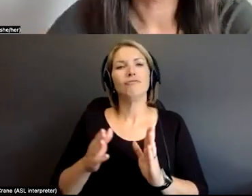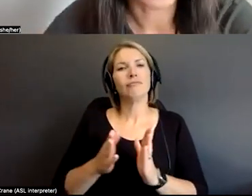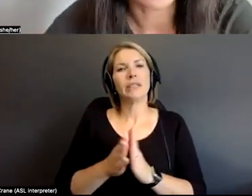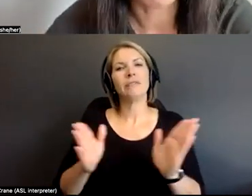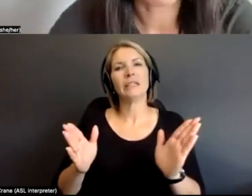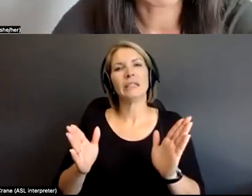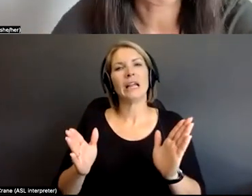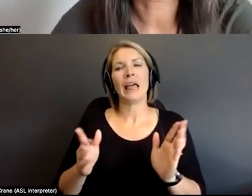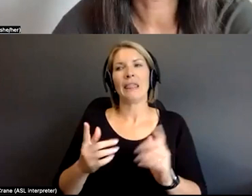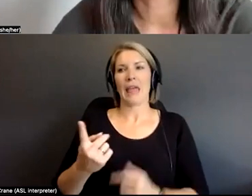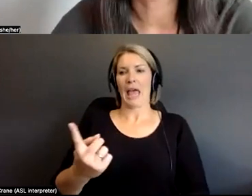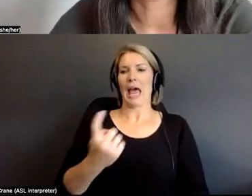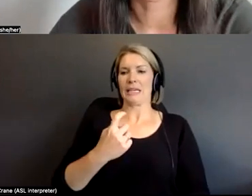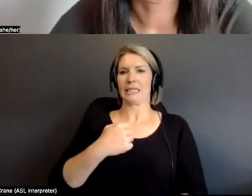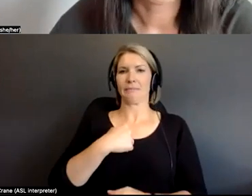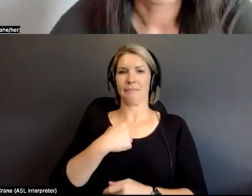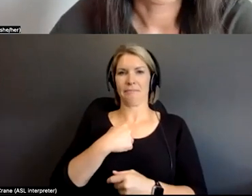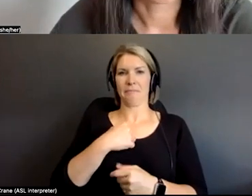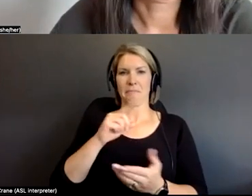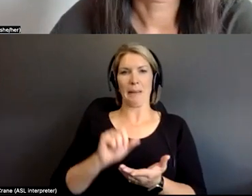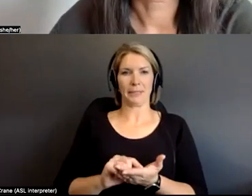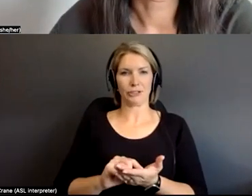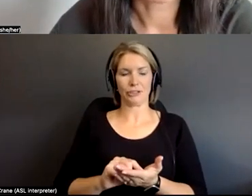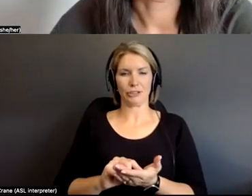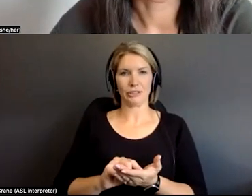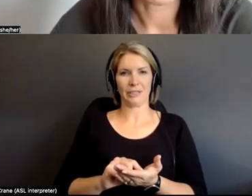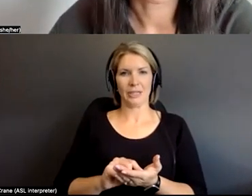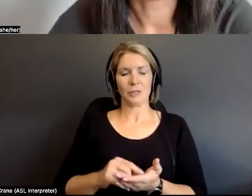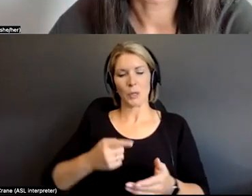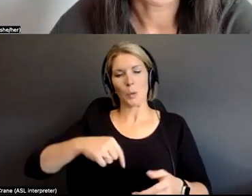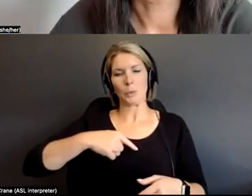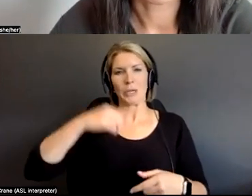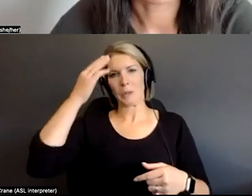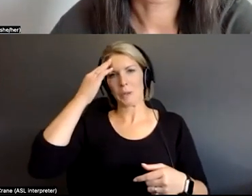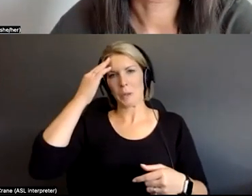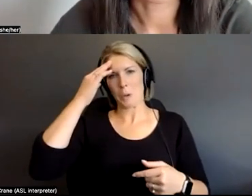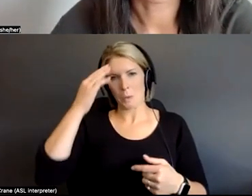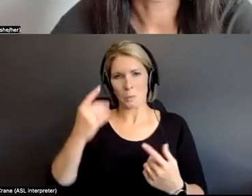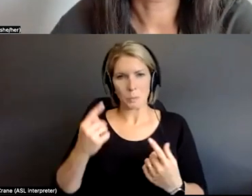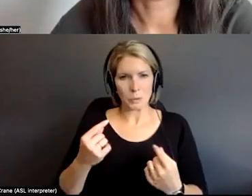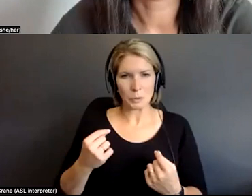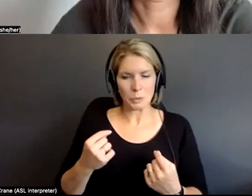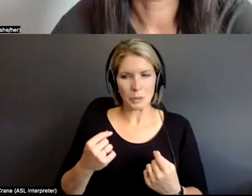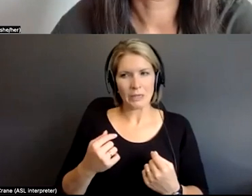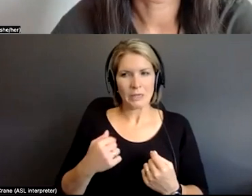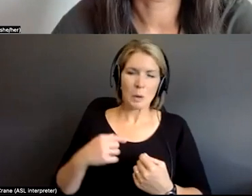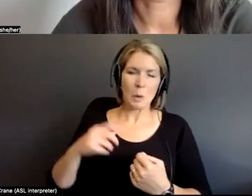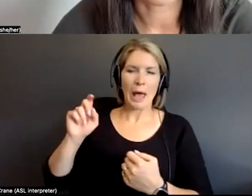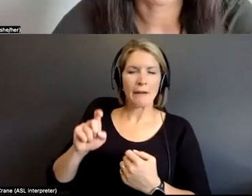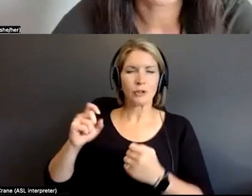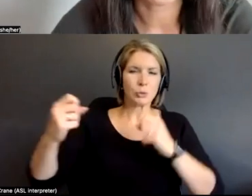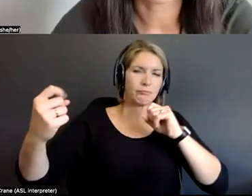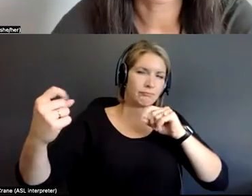to publish, and we know what we're doing. So we have to manage that relationship and understand that, you know,